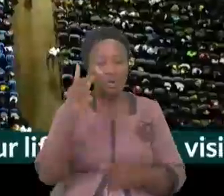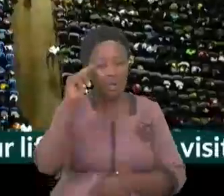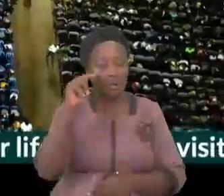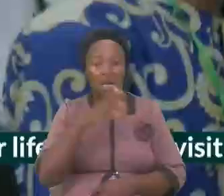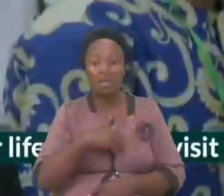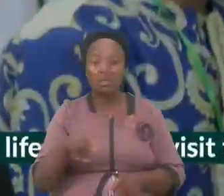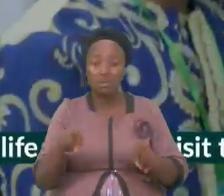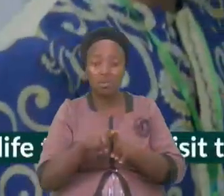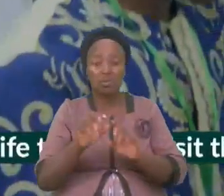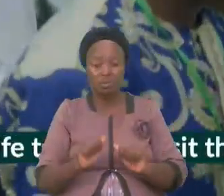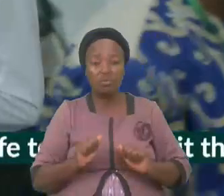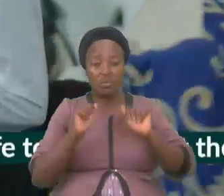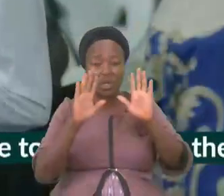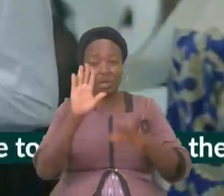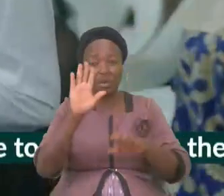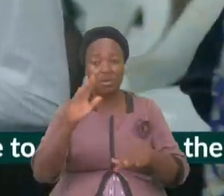send your number,